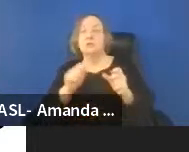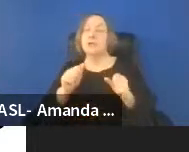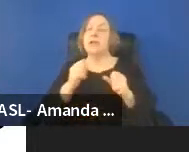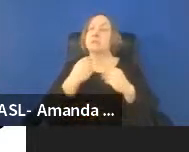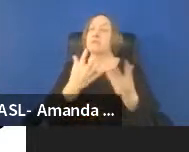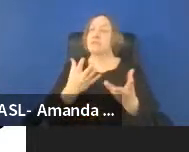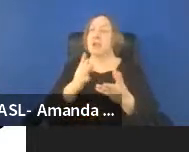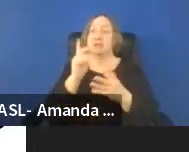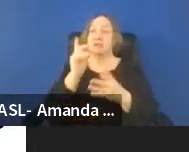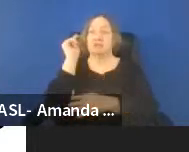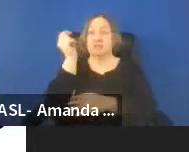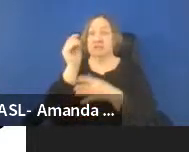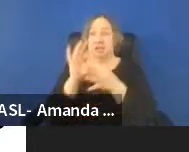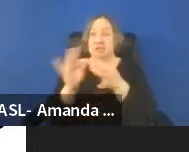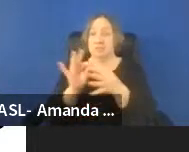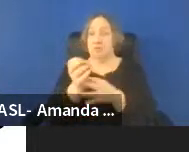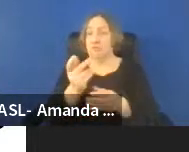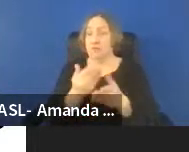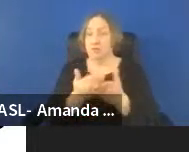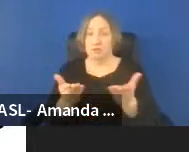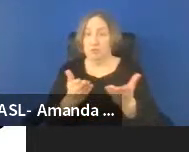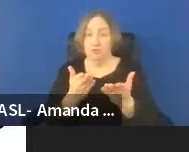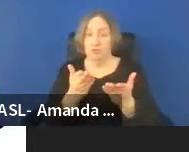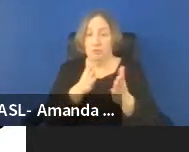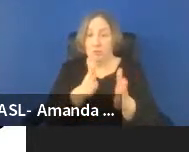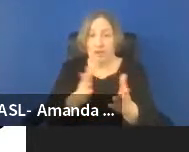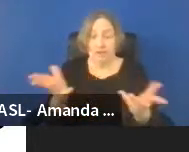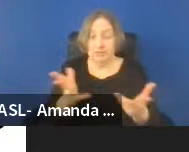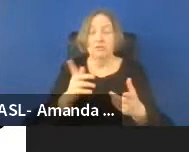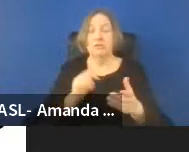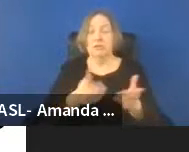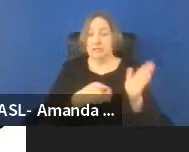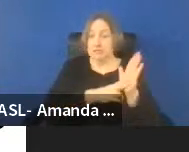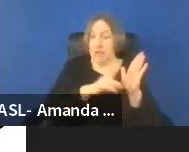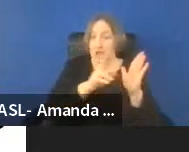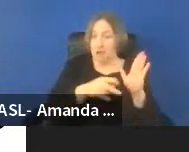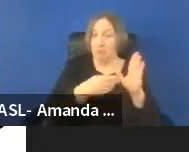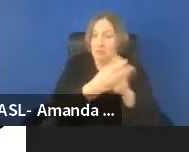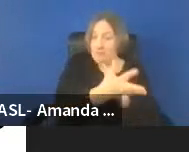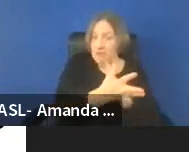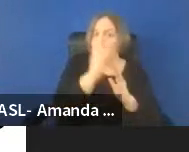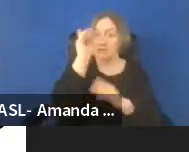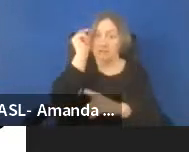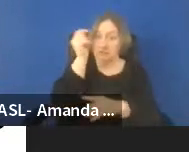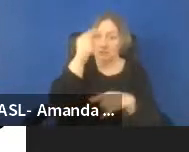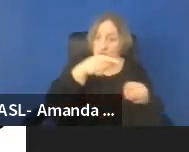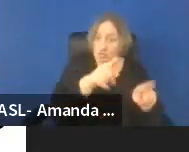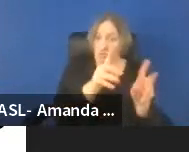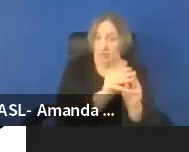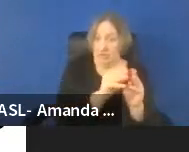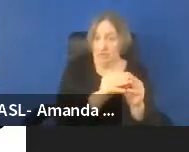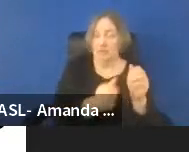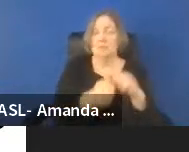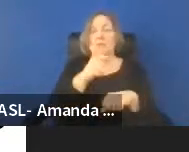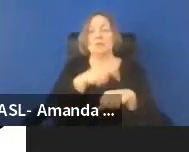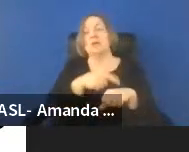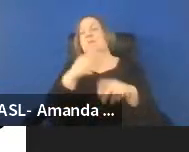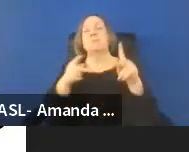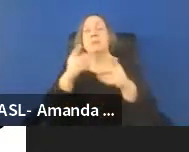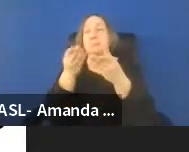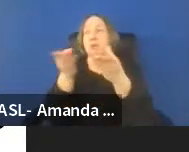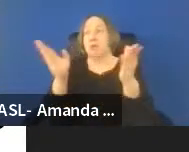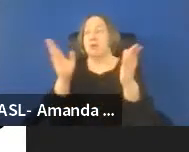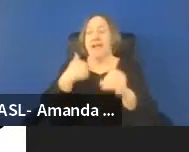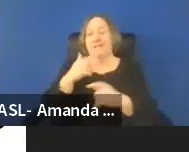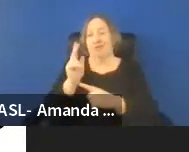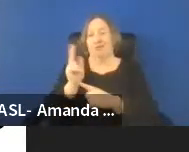different ways. You can sign up to provide testimony to council during the meeting. Generally, members of the public will have